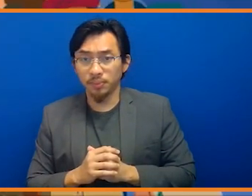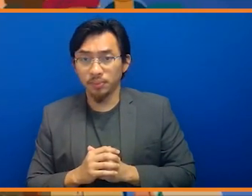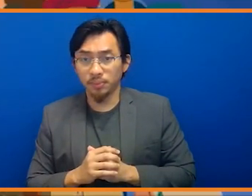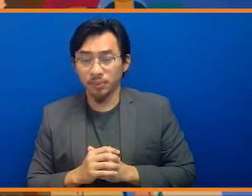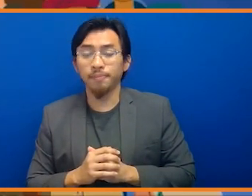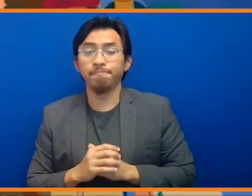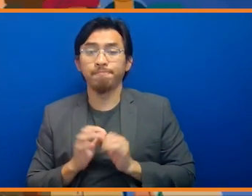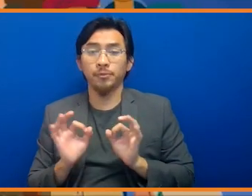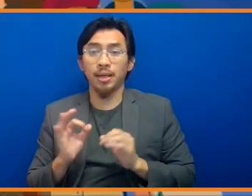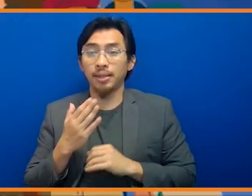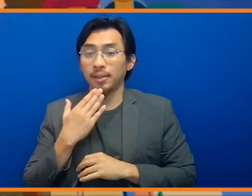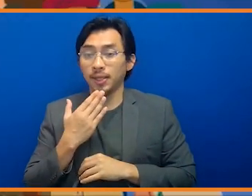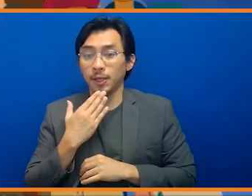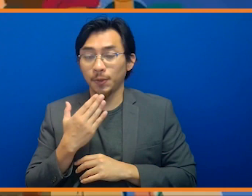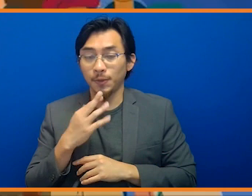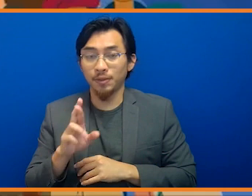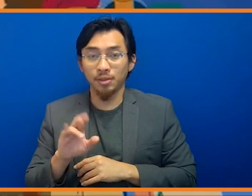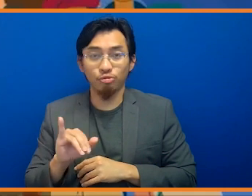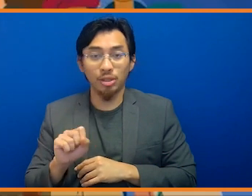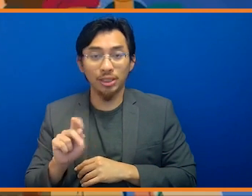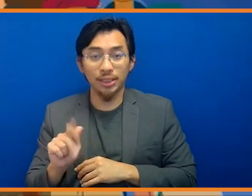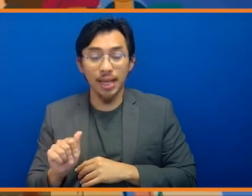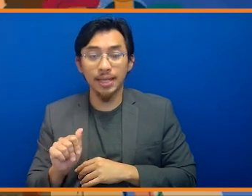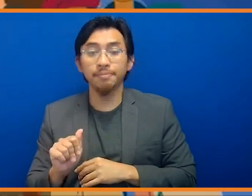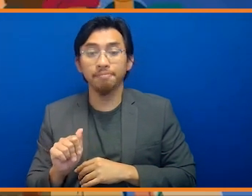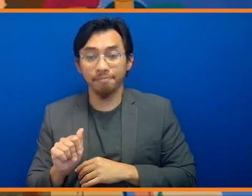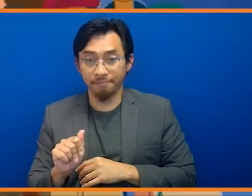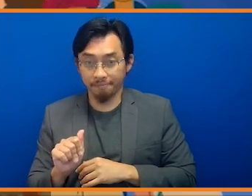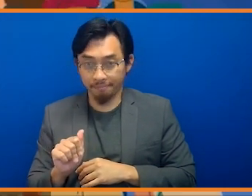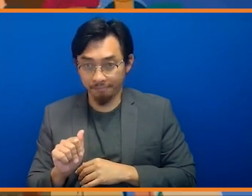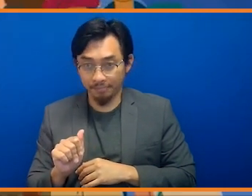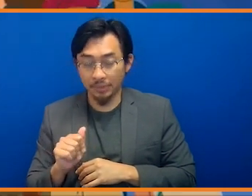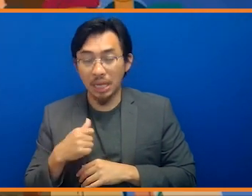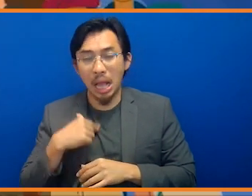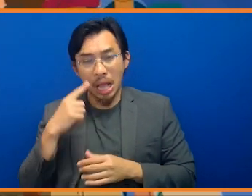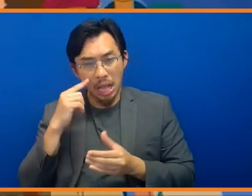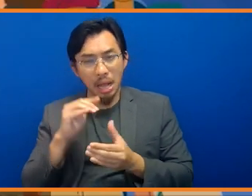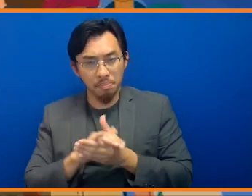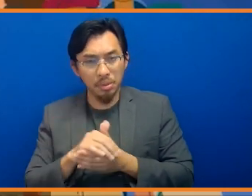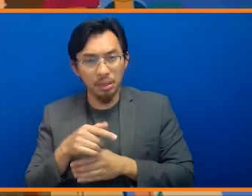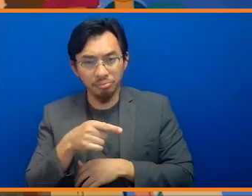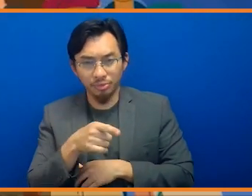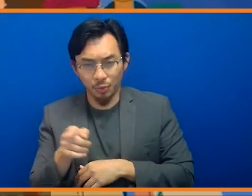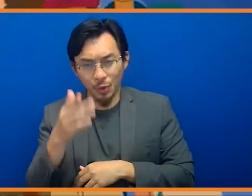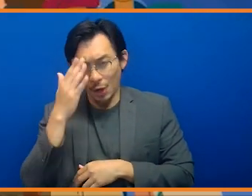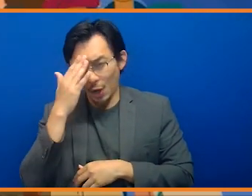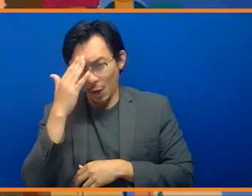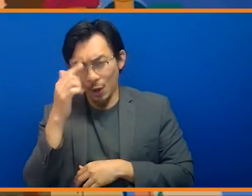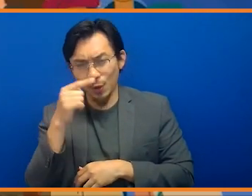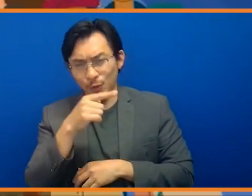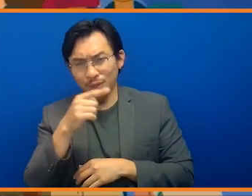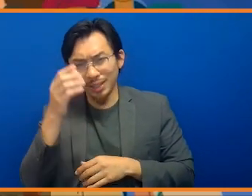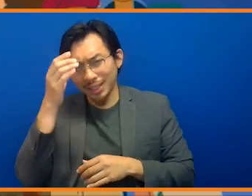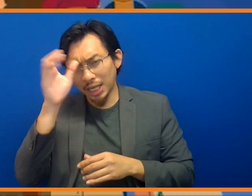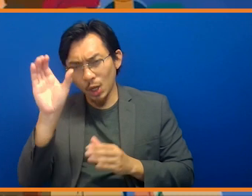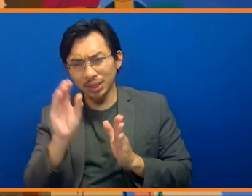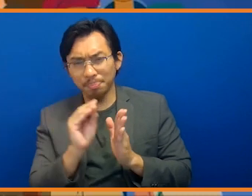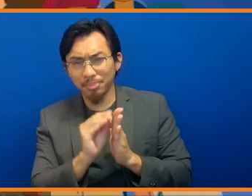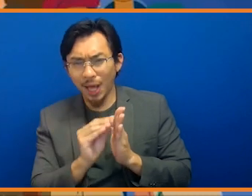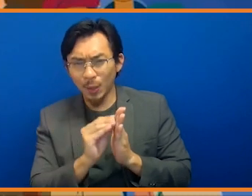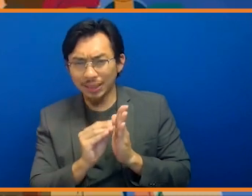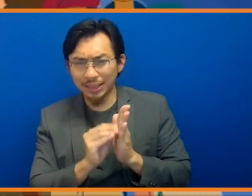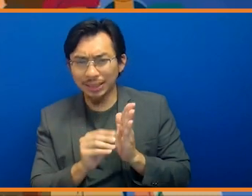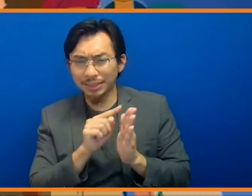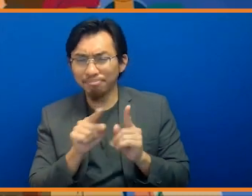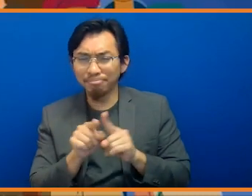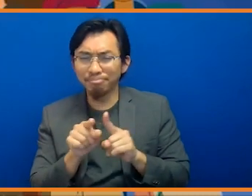Okay, thank you, Rizka. So I believe that you're very familiar in making concept notes. Yeah, it's